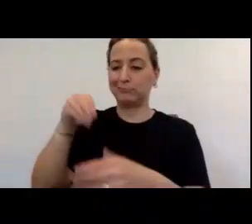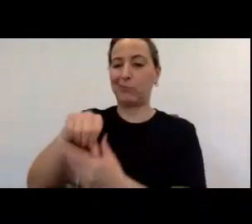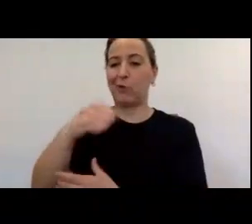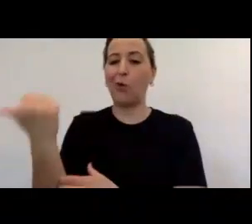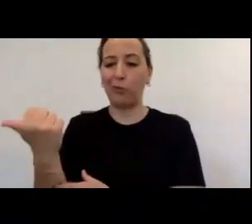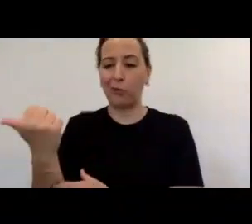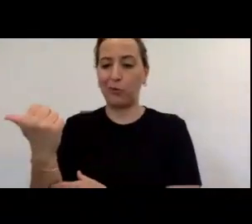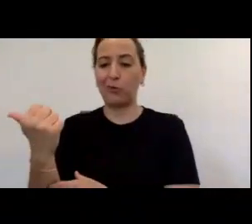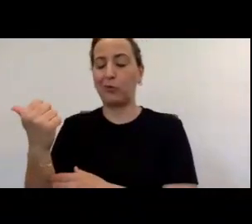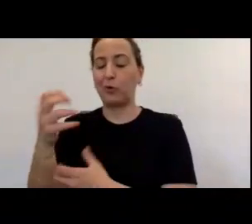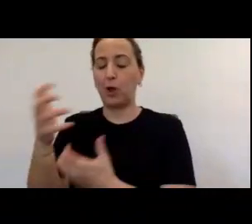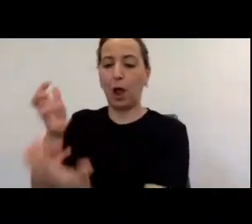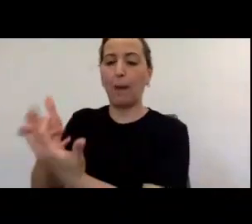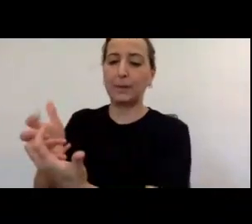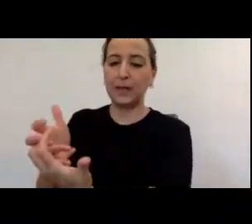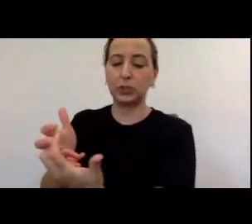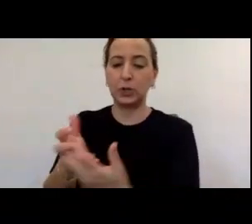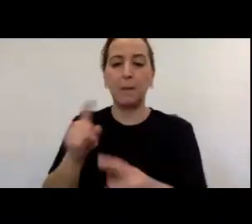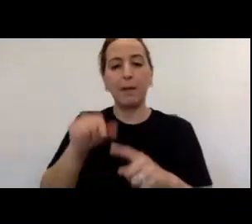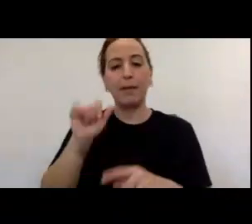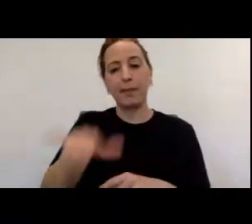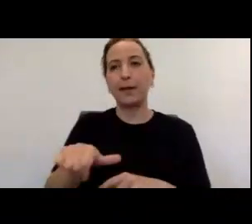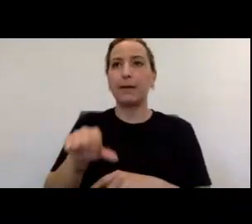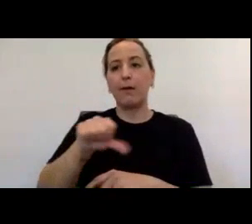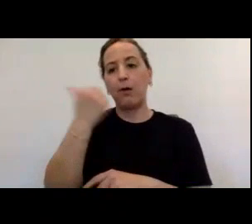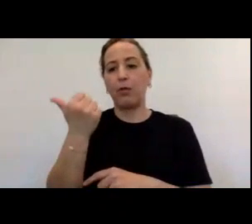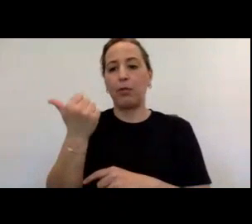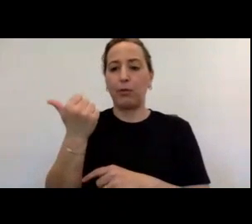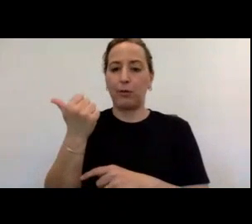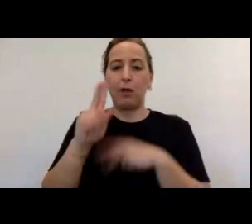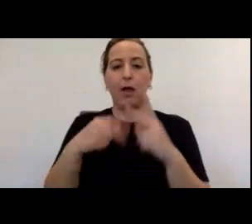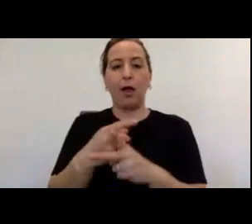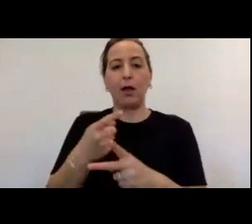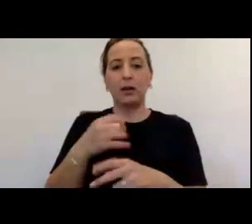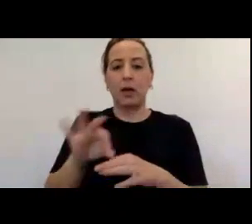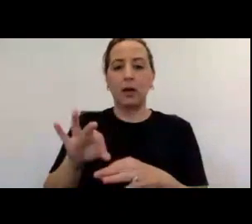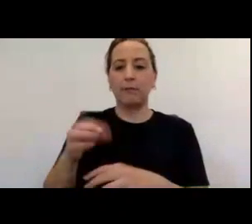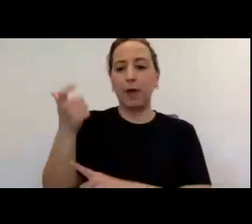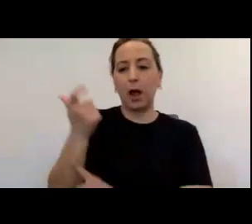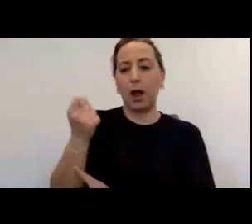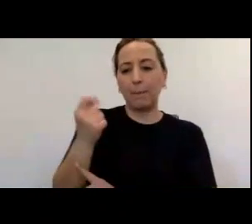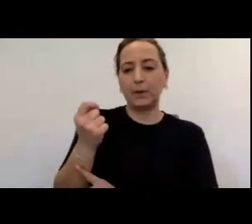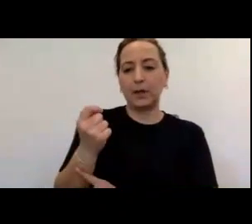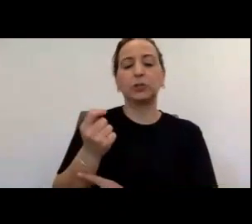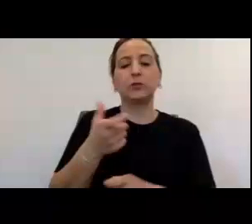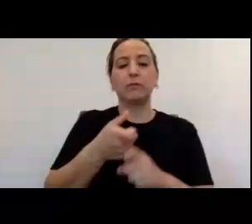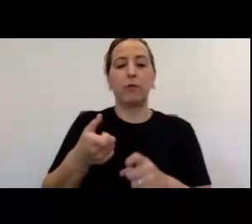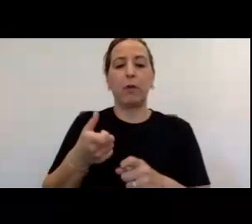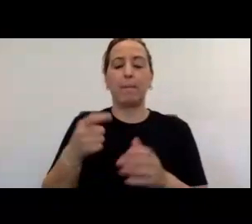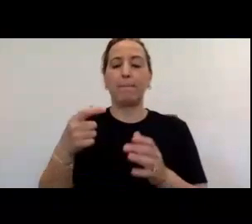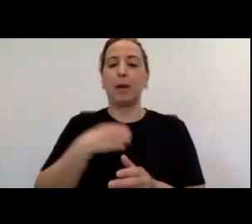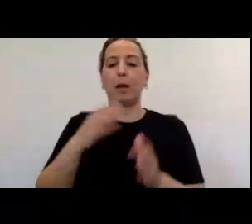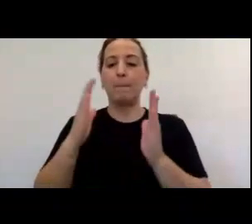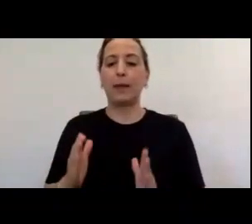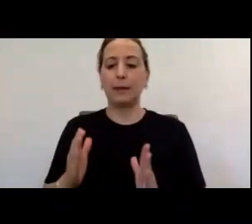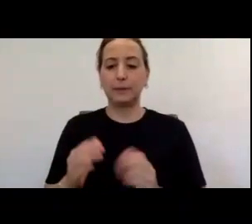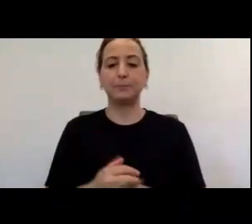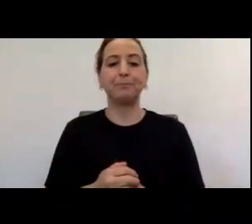But that can be another form of compensation that's received by the complainant. Lastly, there may be